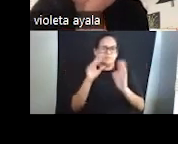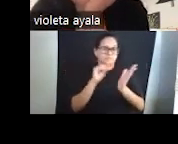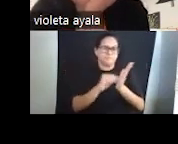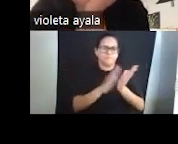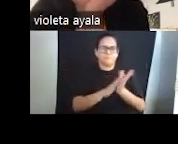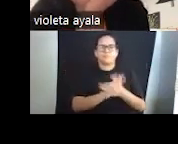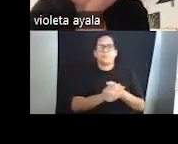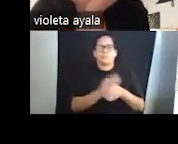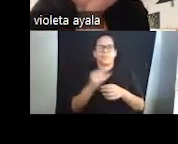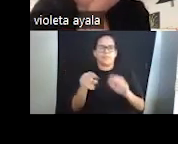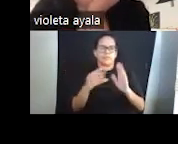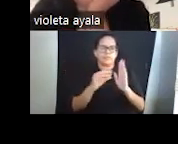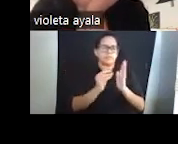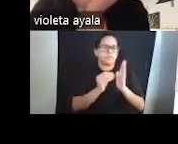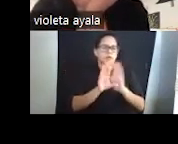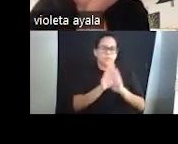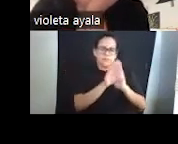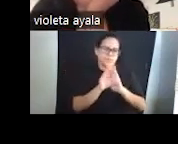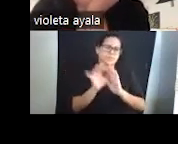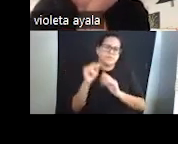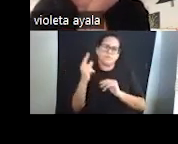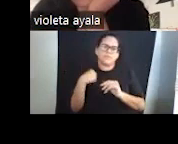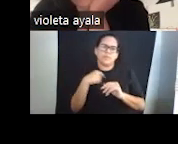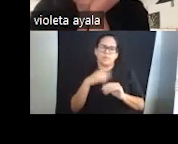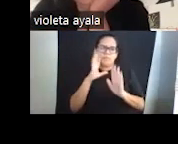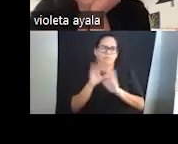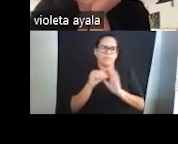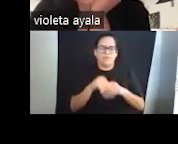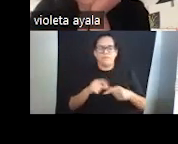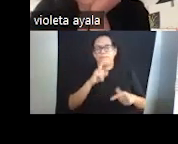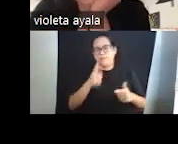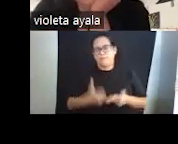is documentary going to be something that we're going to film in real life?